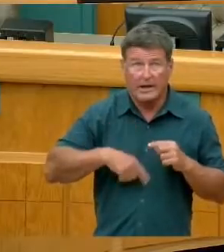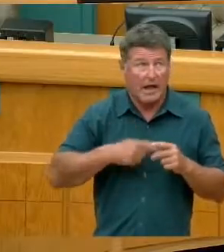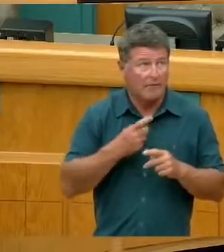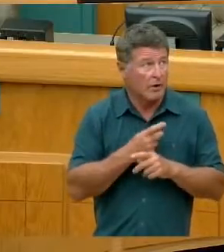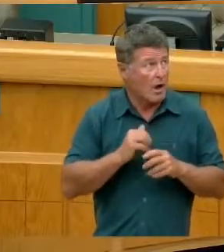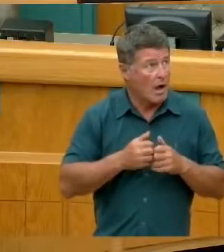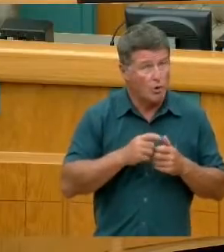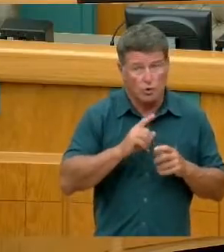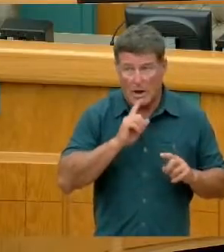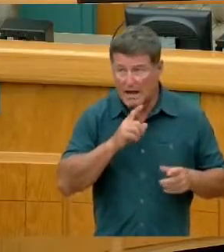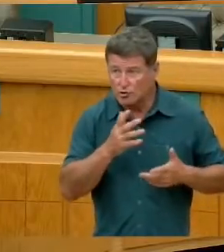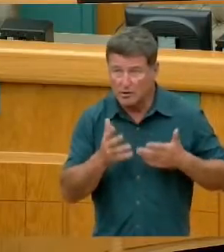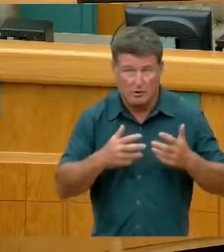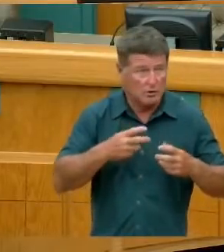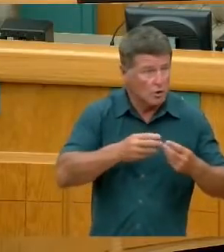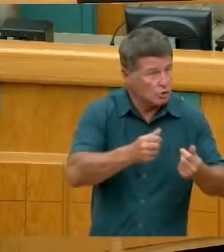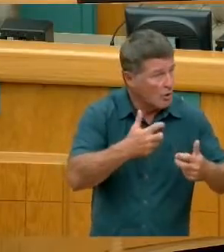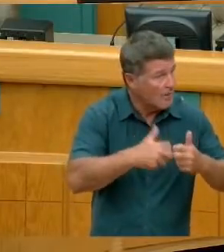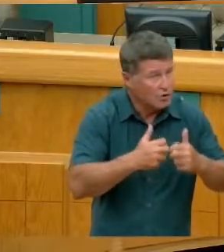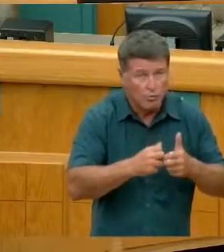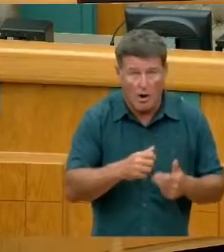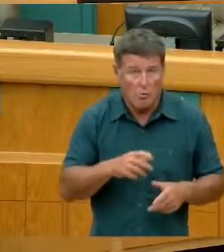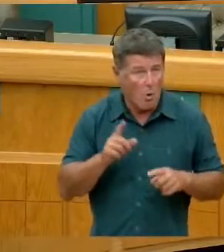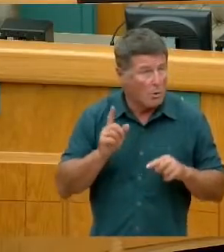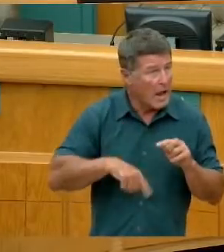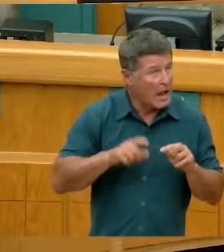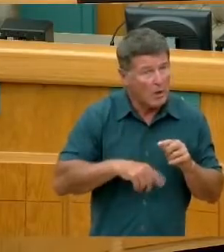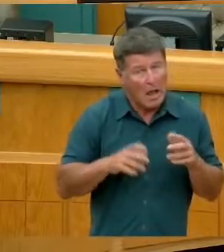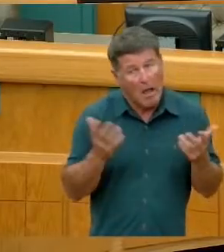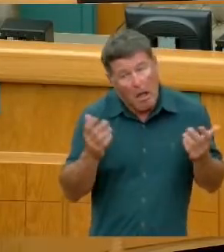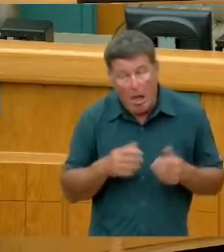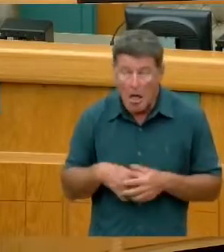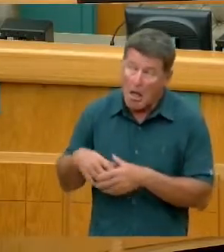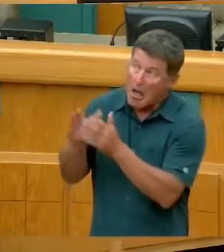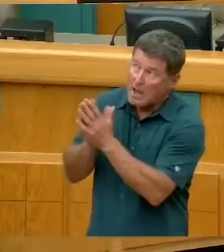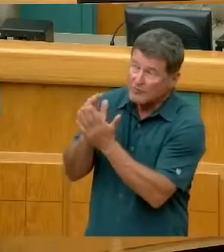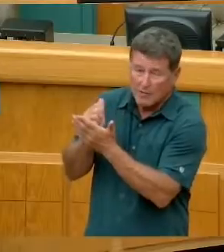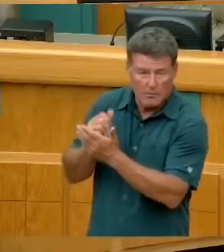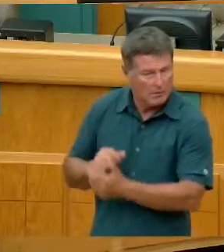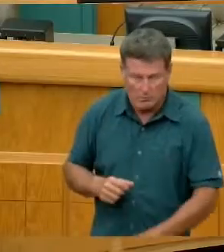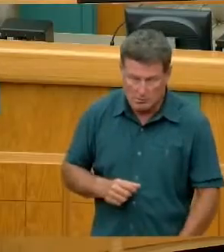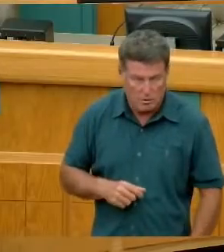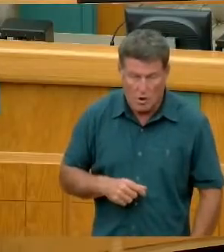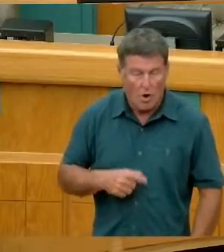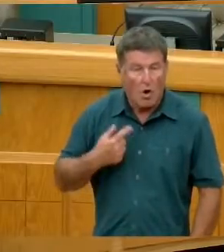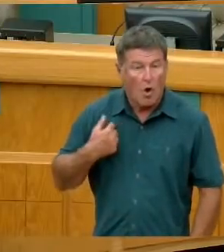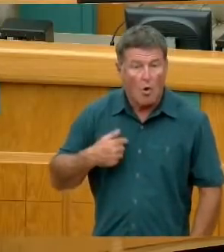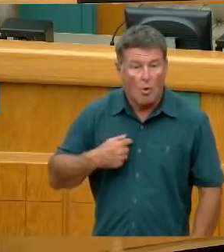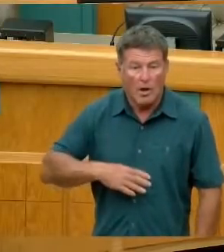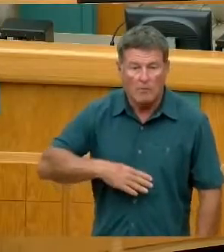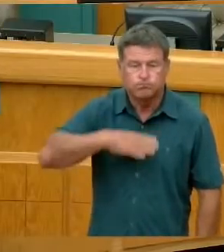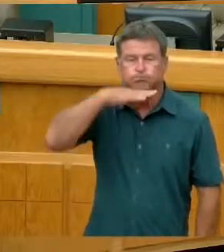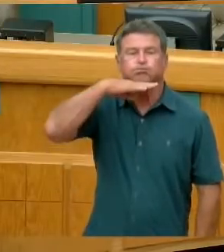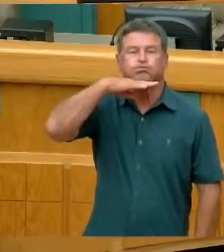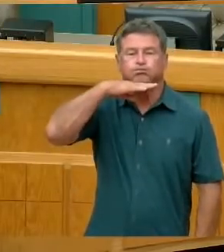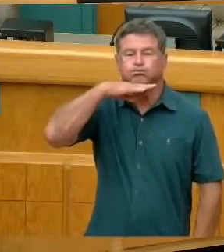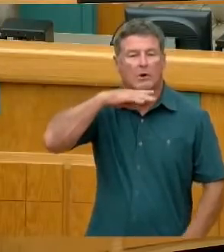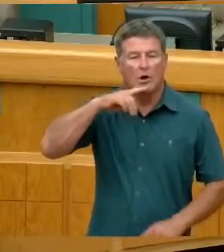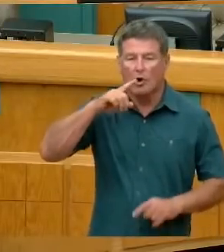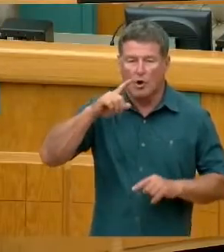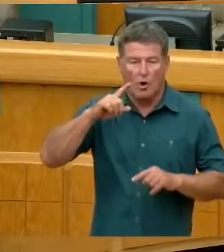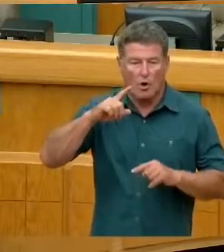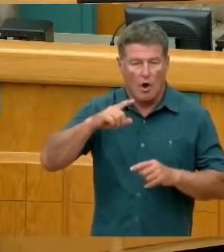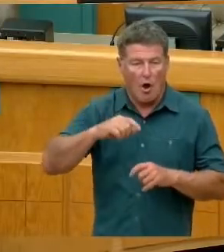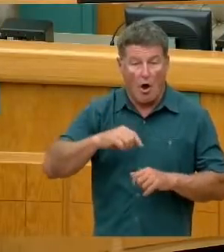can't figure out the answers on our own. We ask for help because we have reached our limit. We have reached